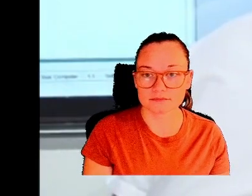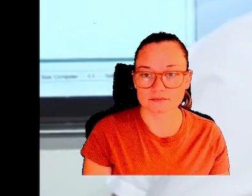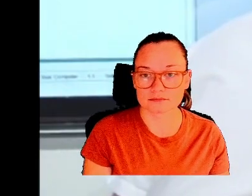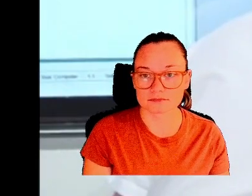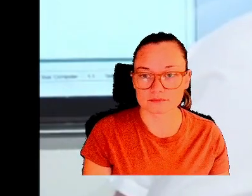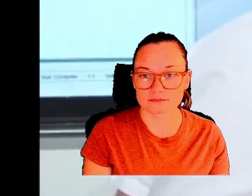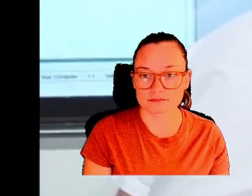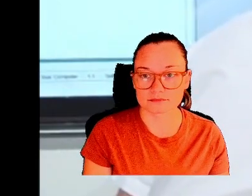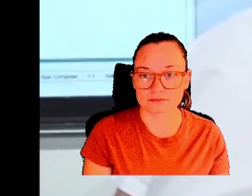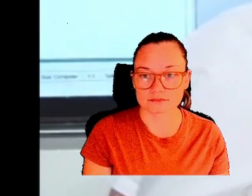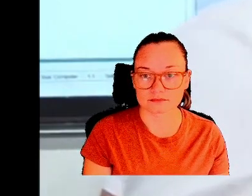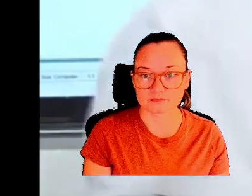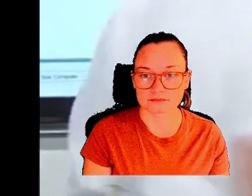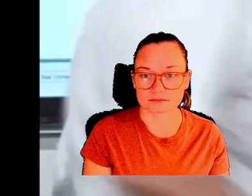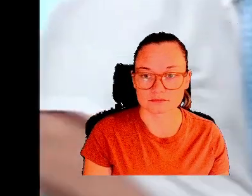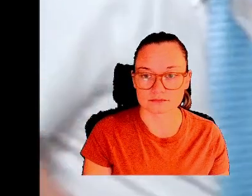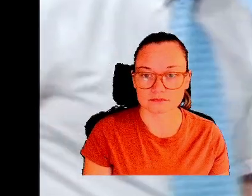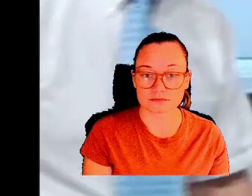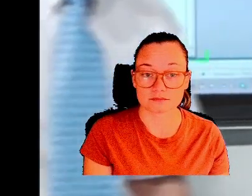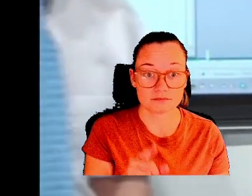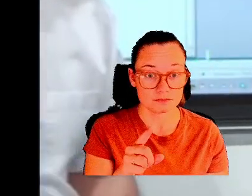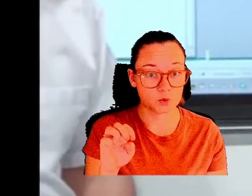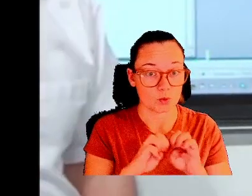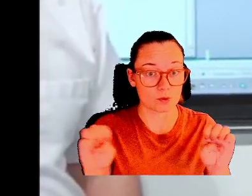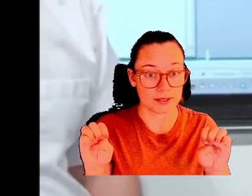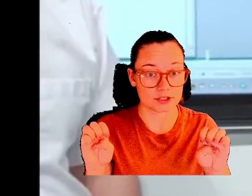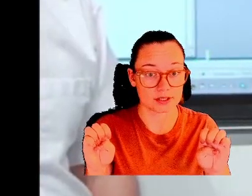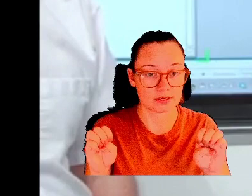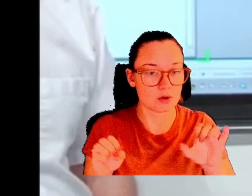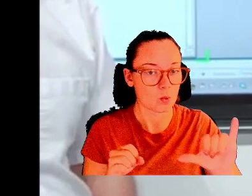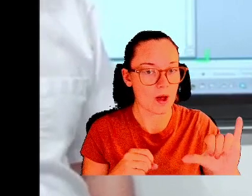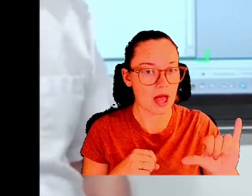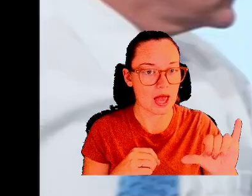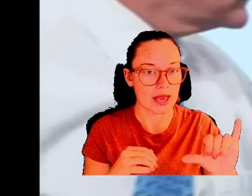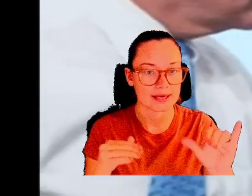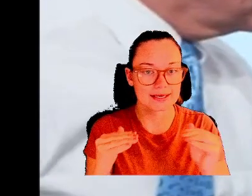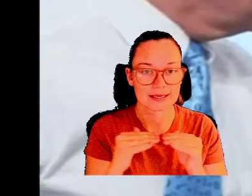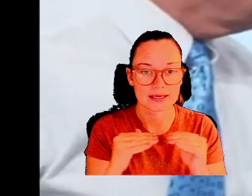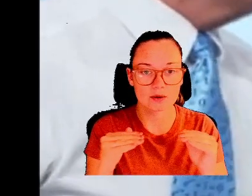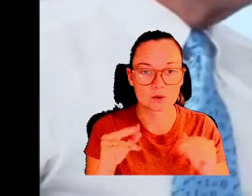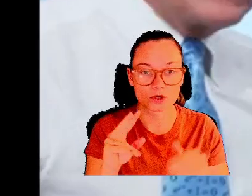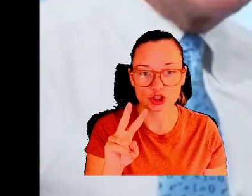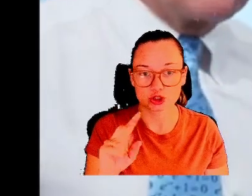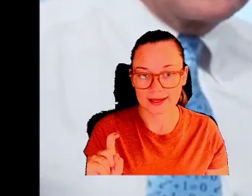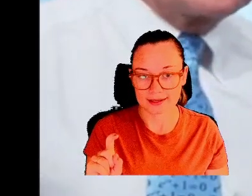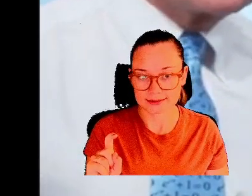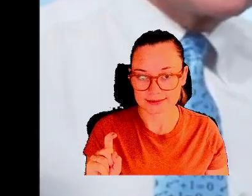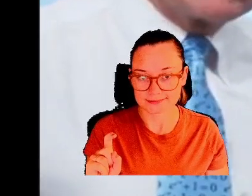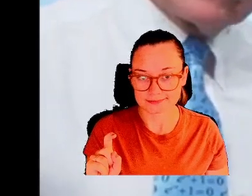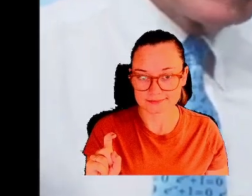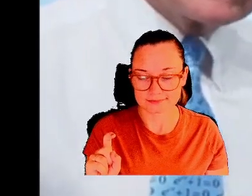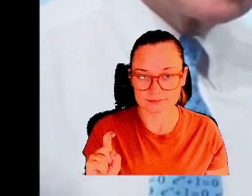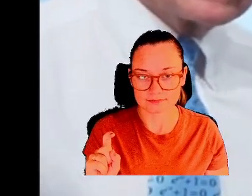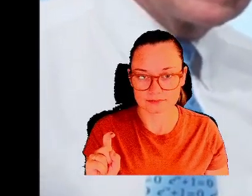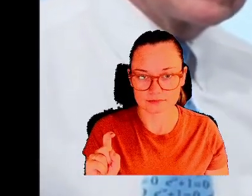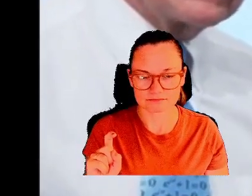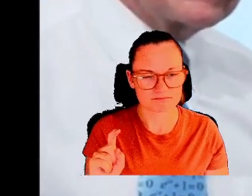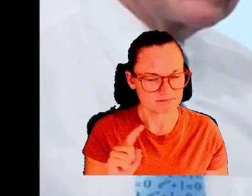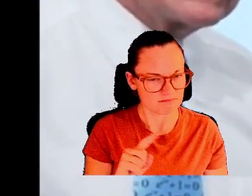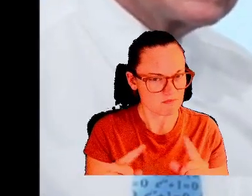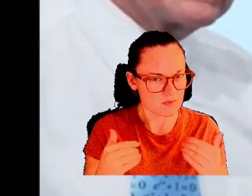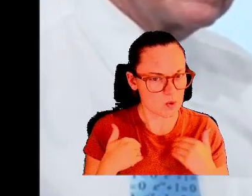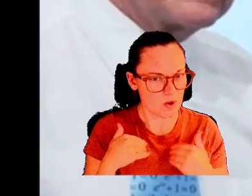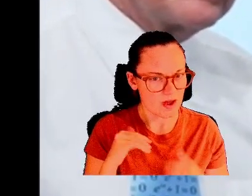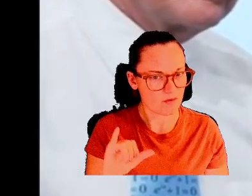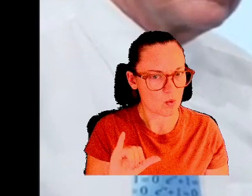say y equals 2x, right? But then we have a y-intercept. So what did you say the other